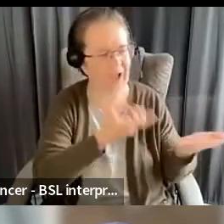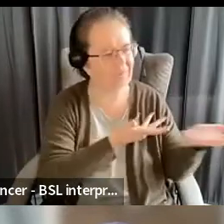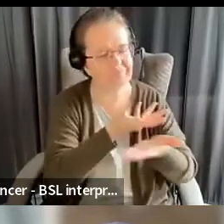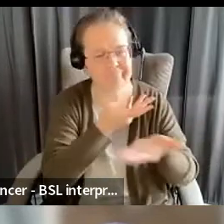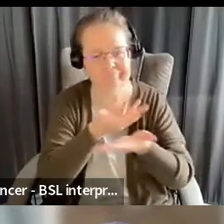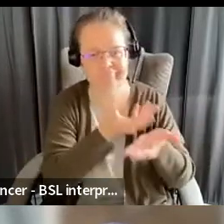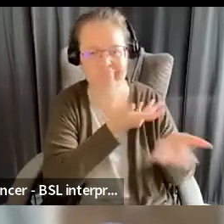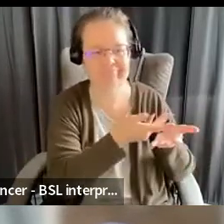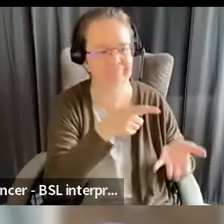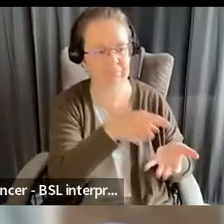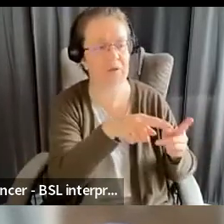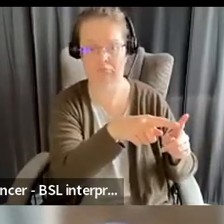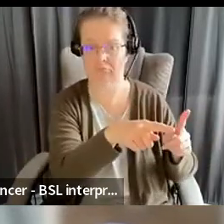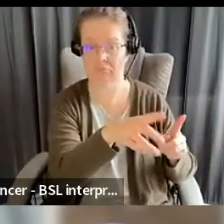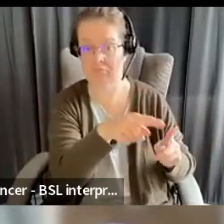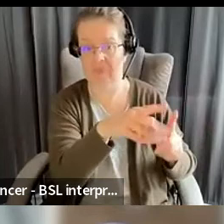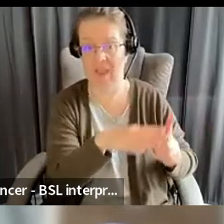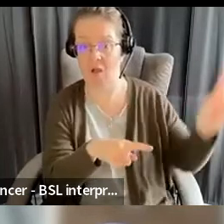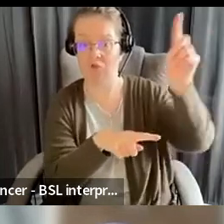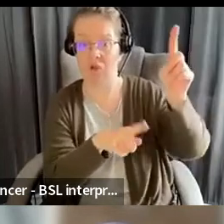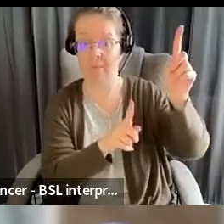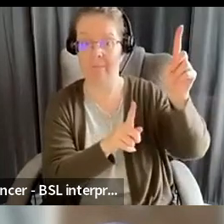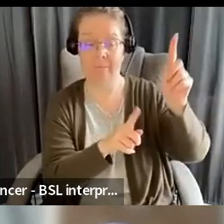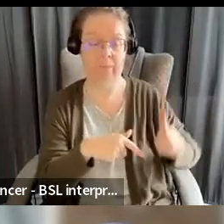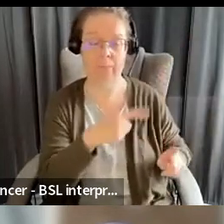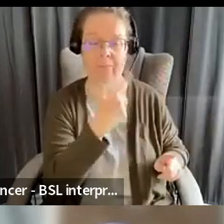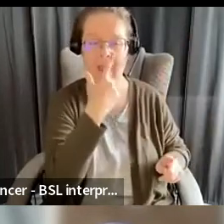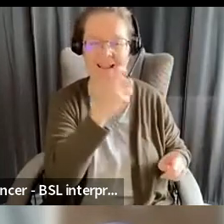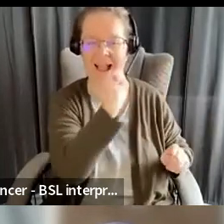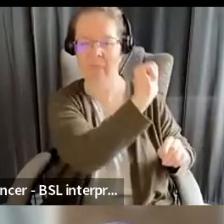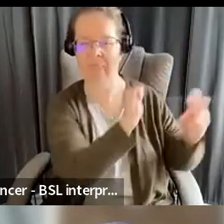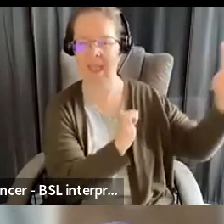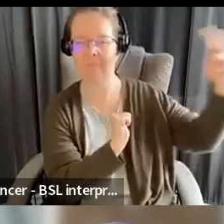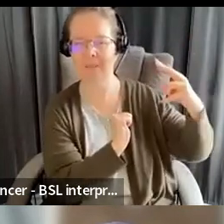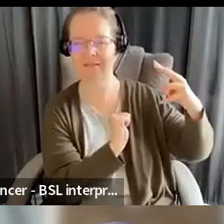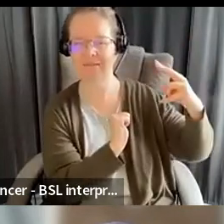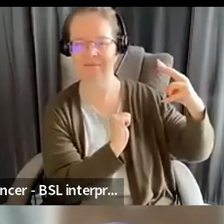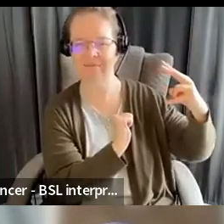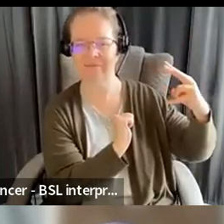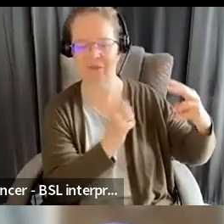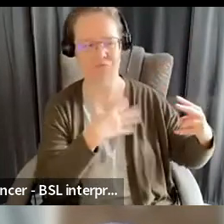be higher up, and so they can maybe give you that perspective of what it,